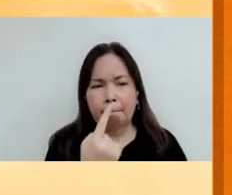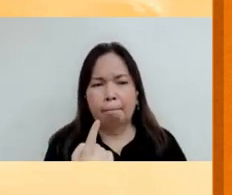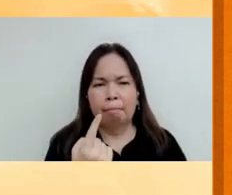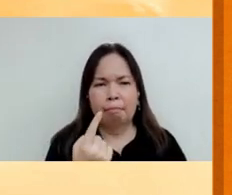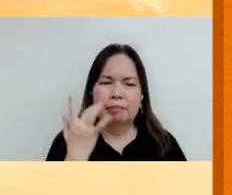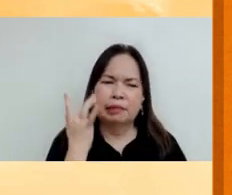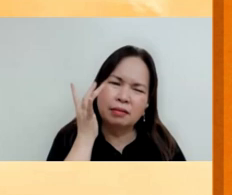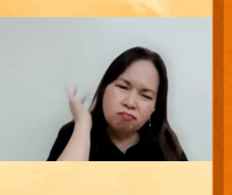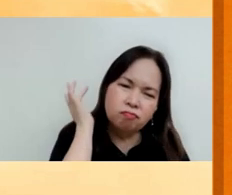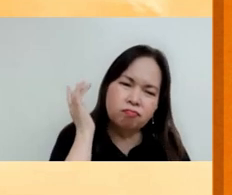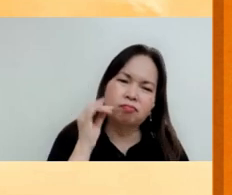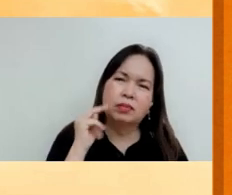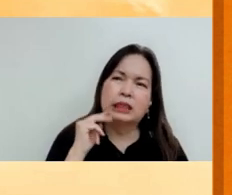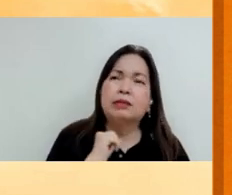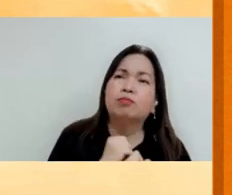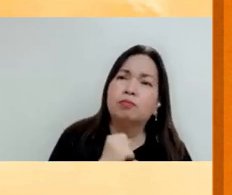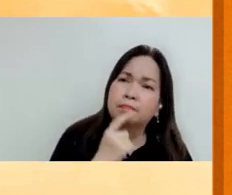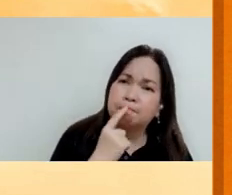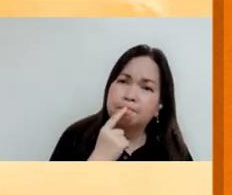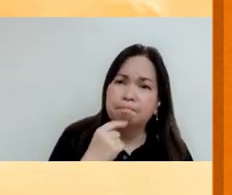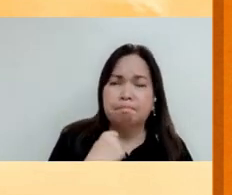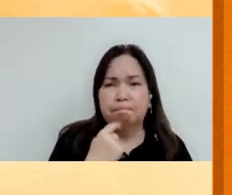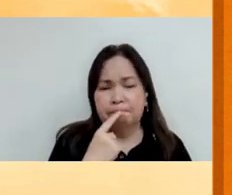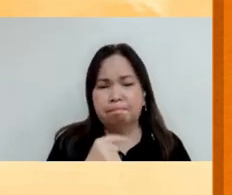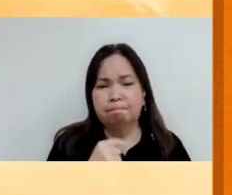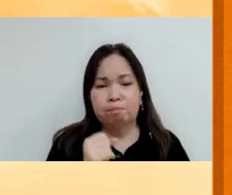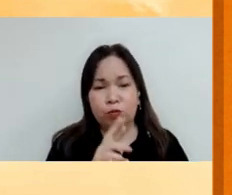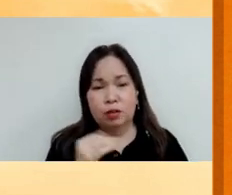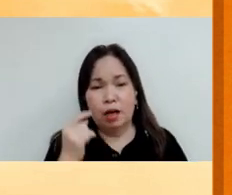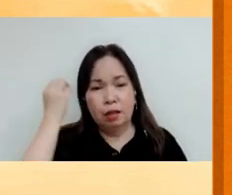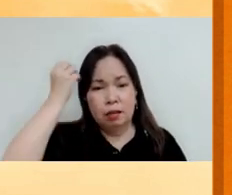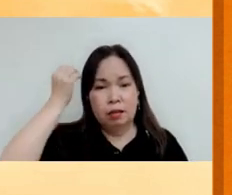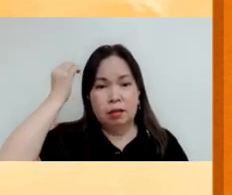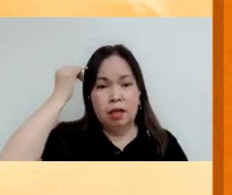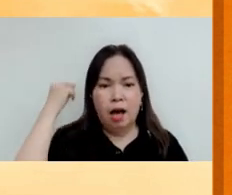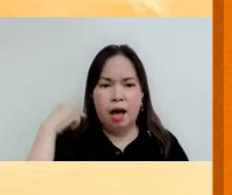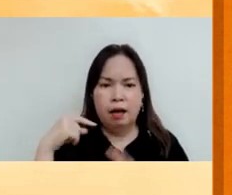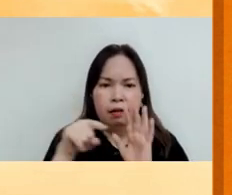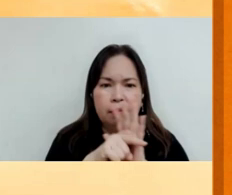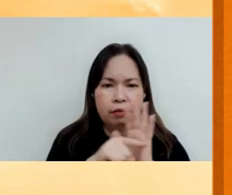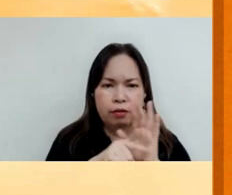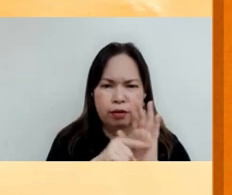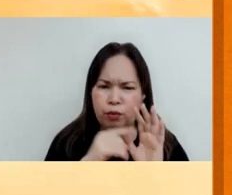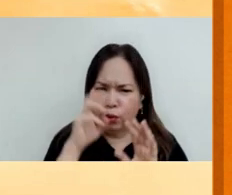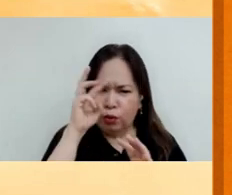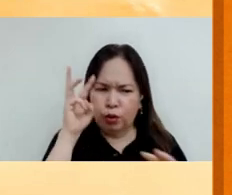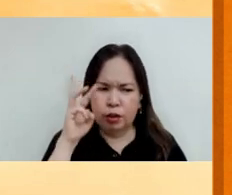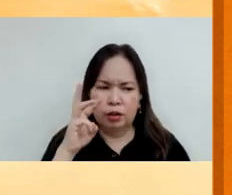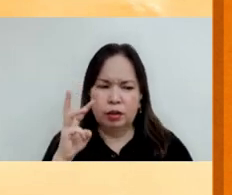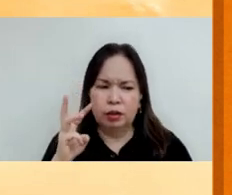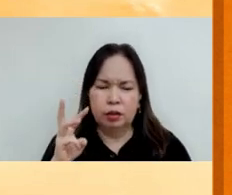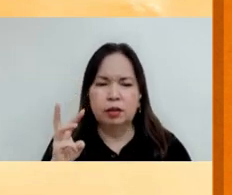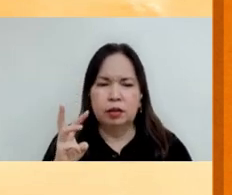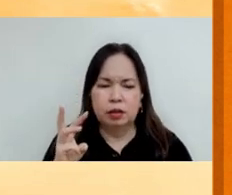reassurance. Cognitively, it could be irrational fears, difficulty with concentrating. So it affects schoolwork,